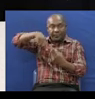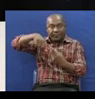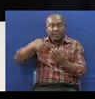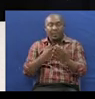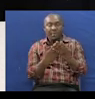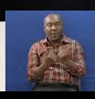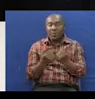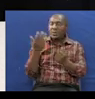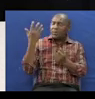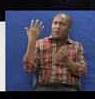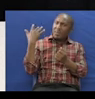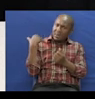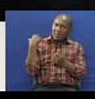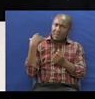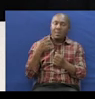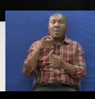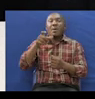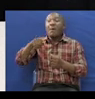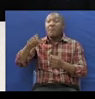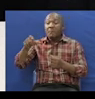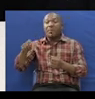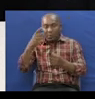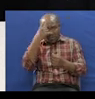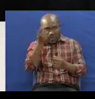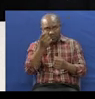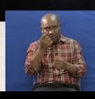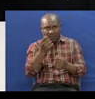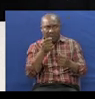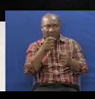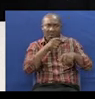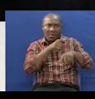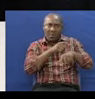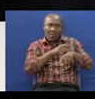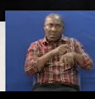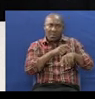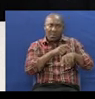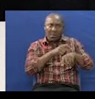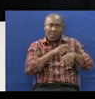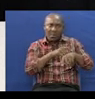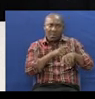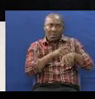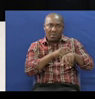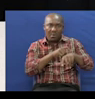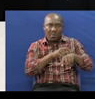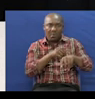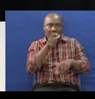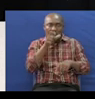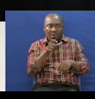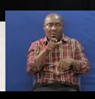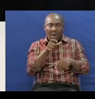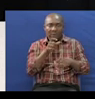sphere. Because formerly, people believed that when one